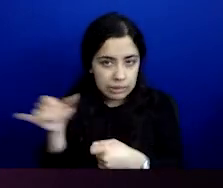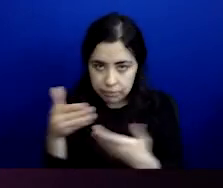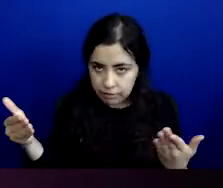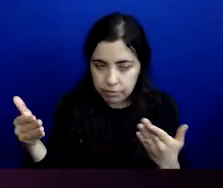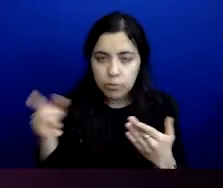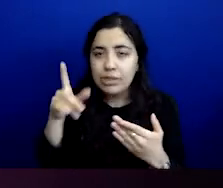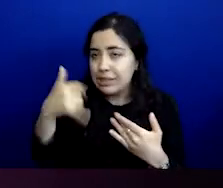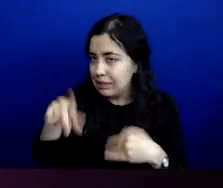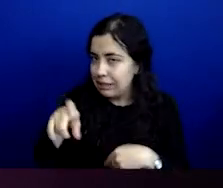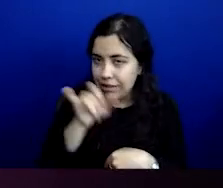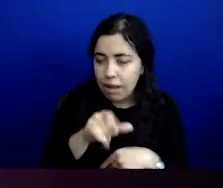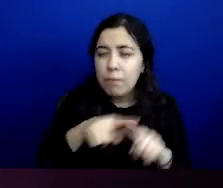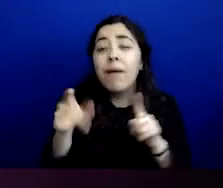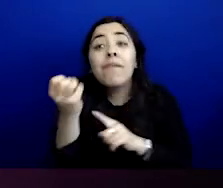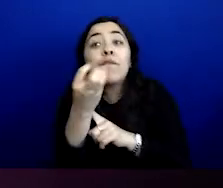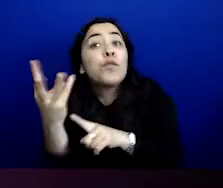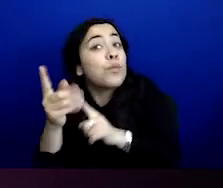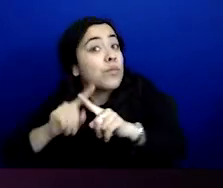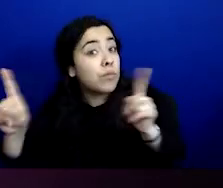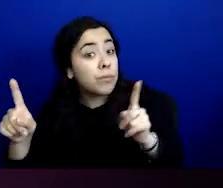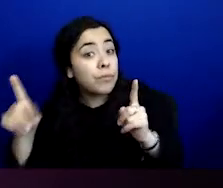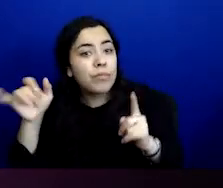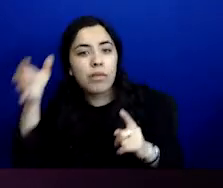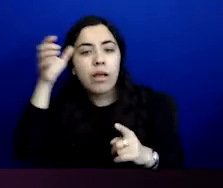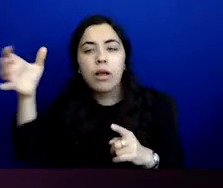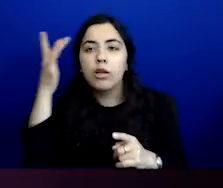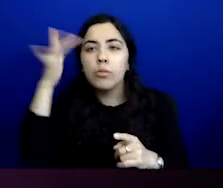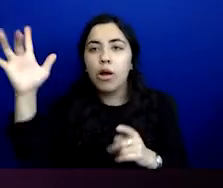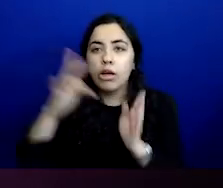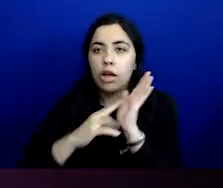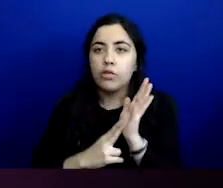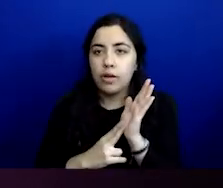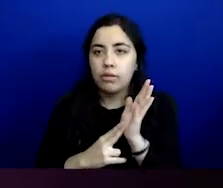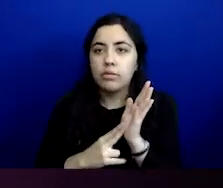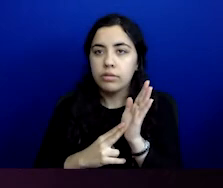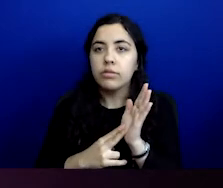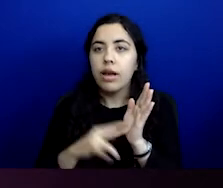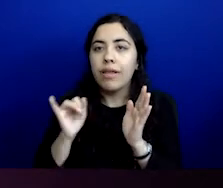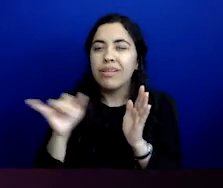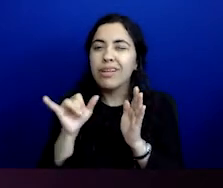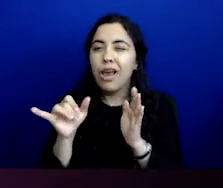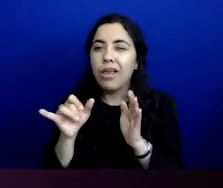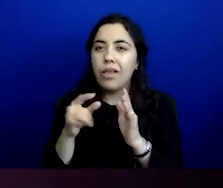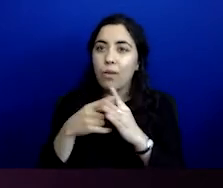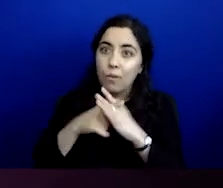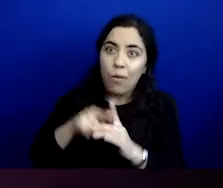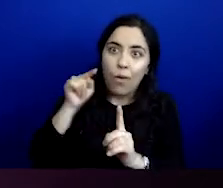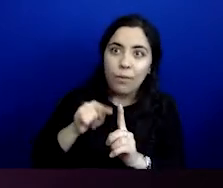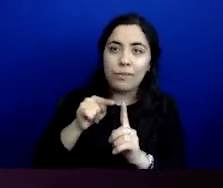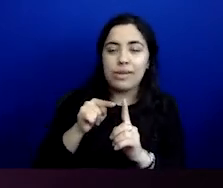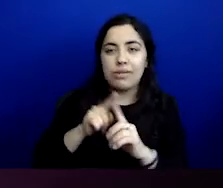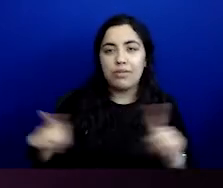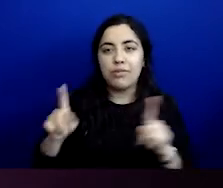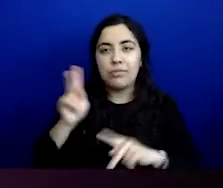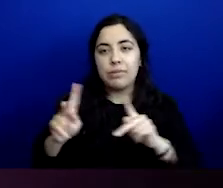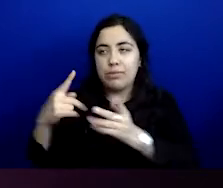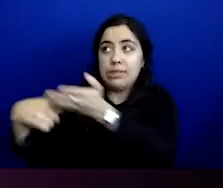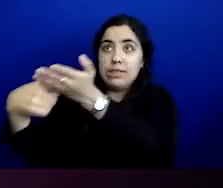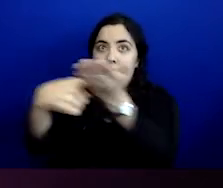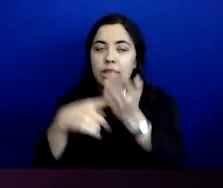are different. One of those is this idea of smart contracts, obviously. That's kind of like the core main difference that you often hear people talking